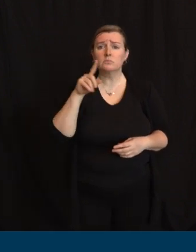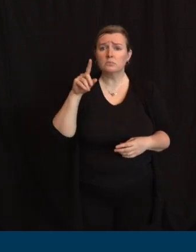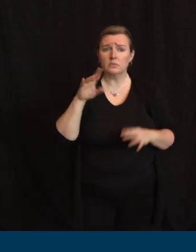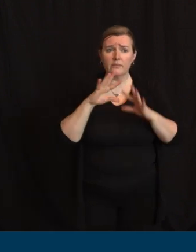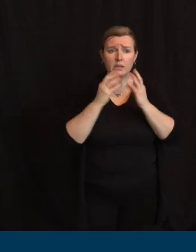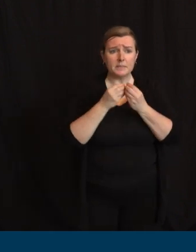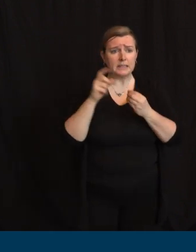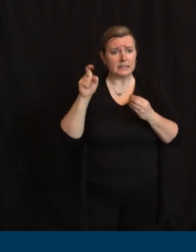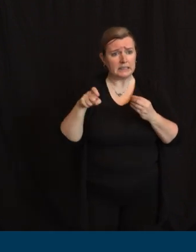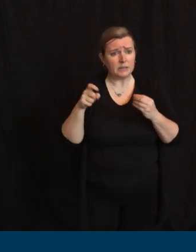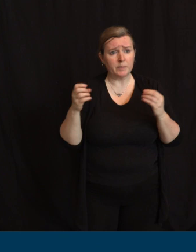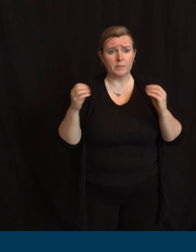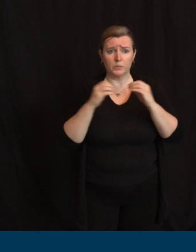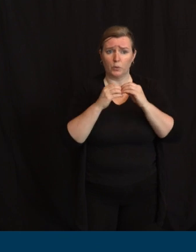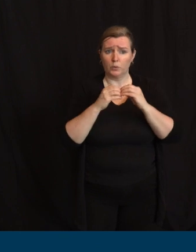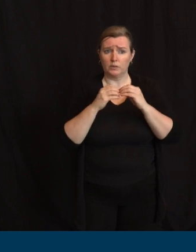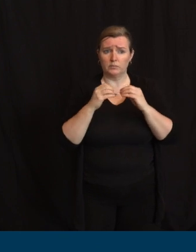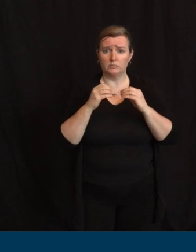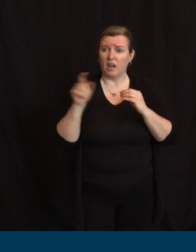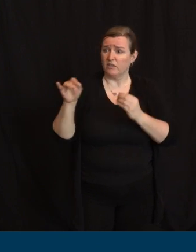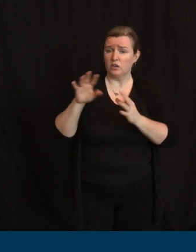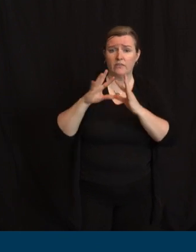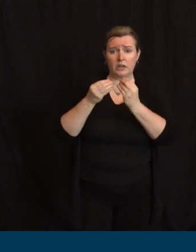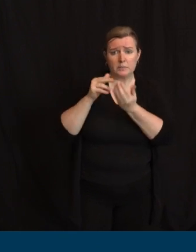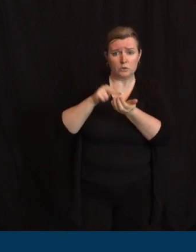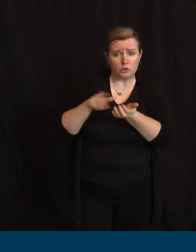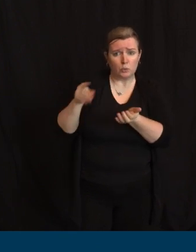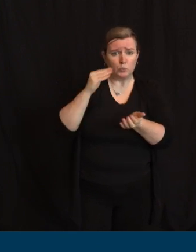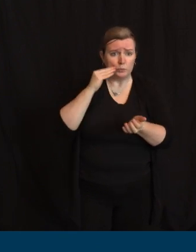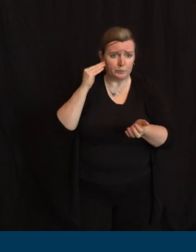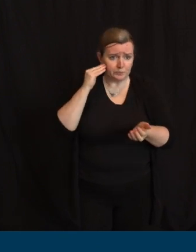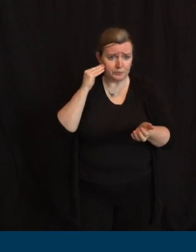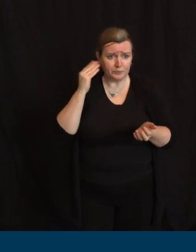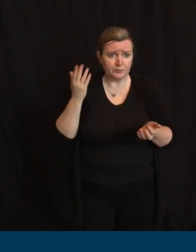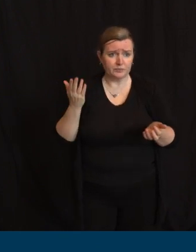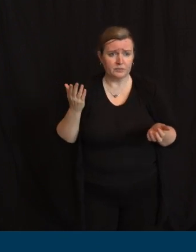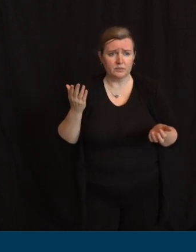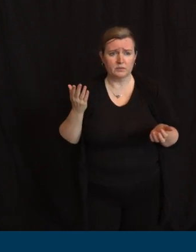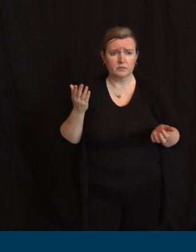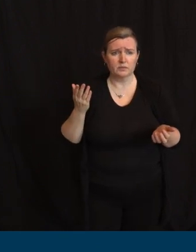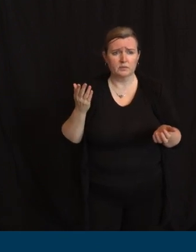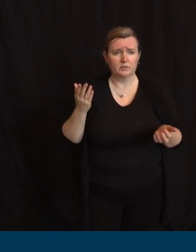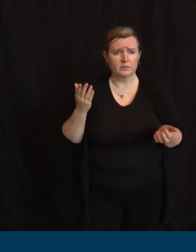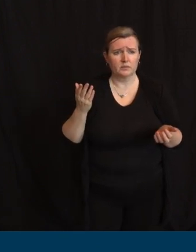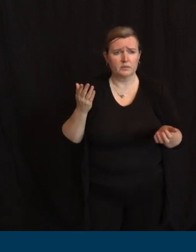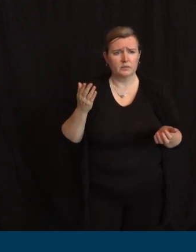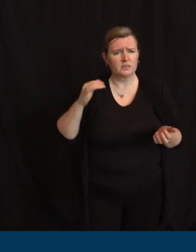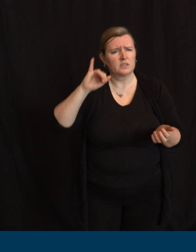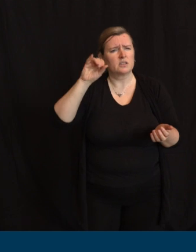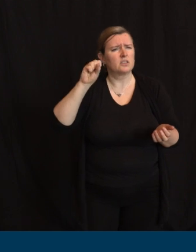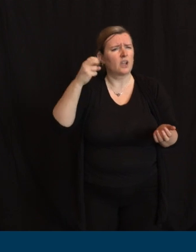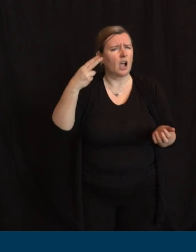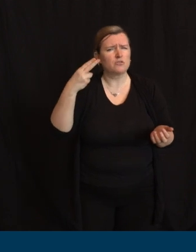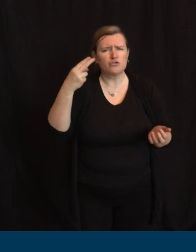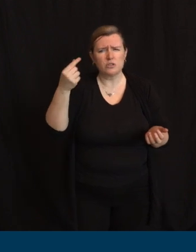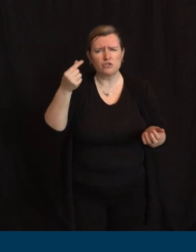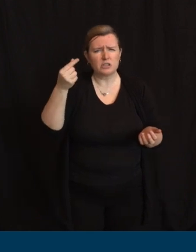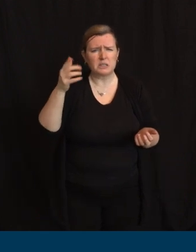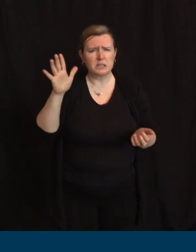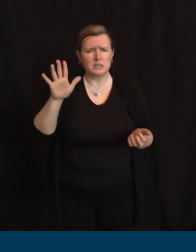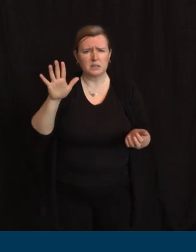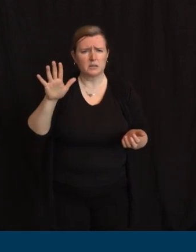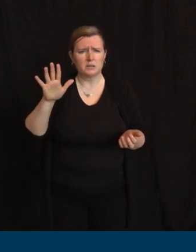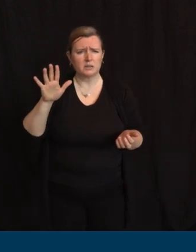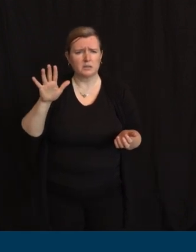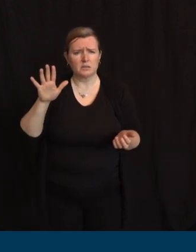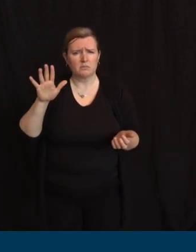Josh Gottheimer had alerted your office that he was getting requests for body bags 5 days ago related to Andover. Also, President Trump is